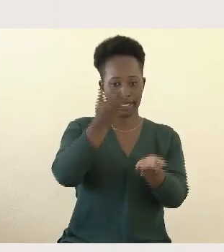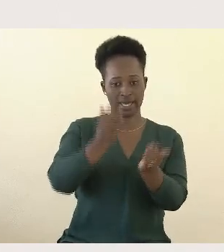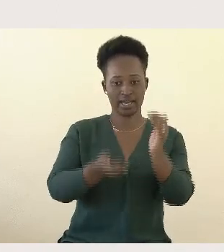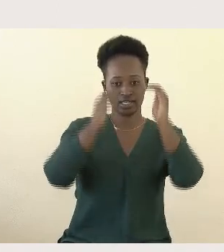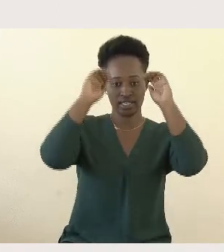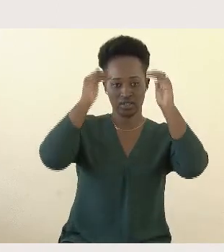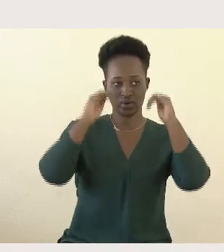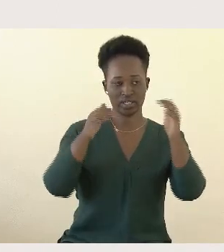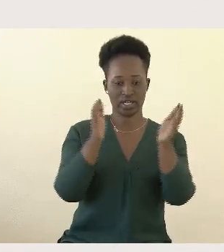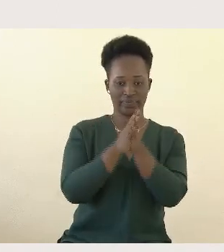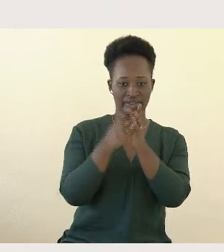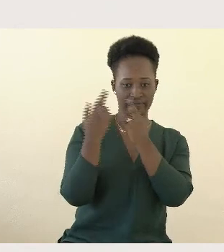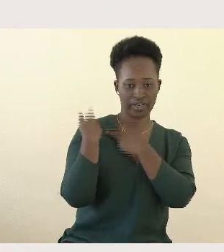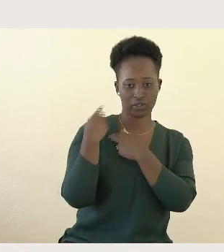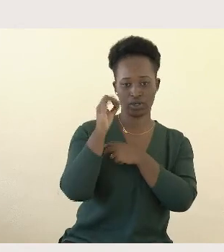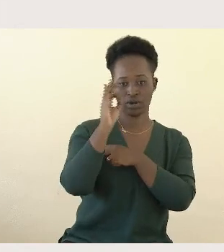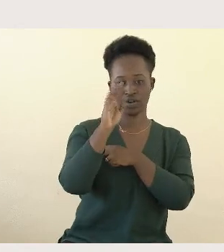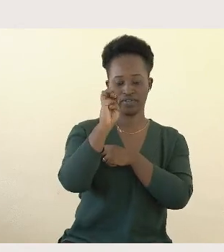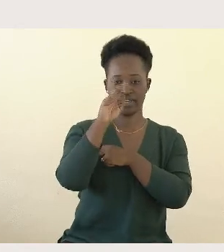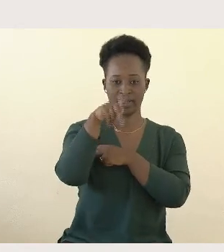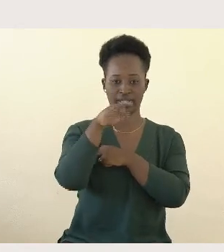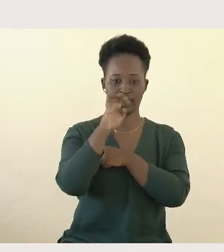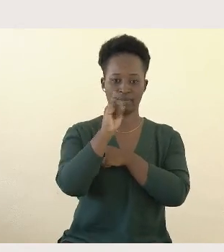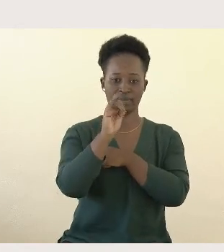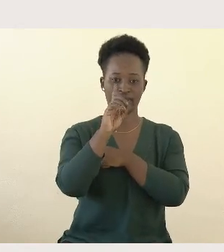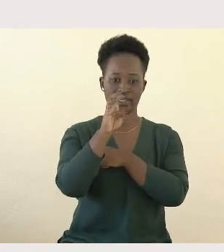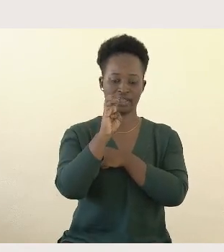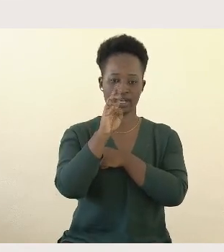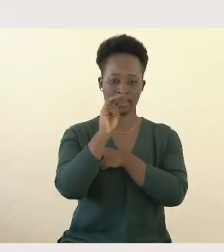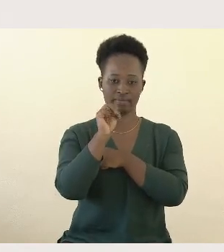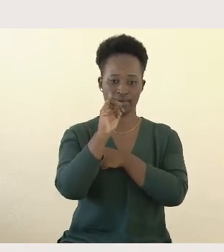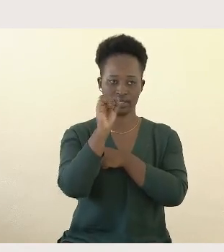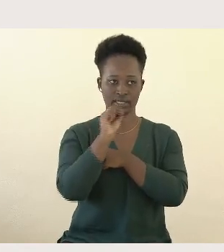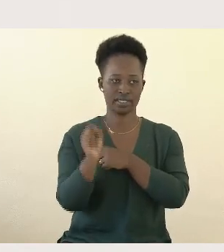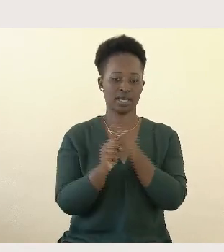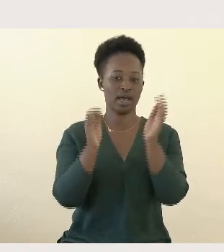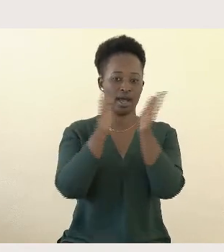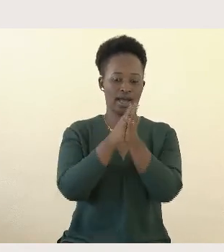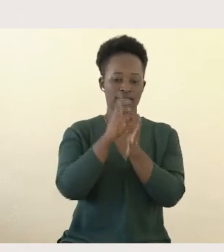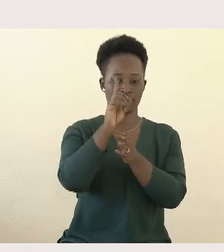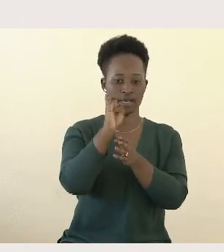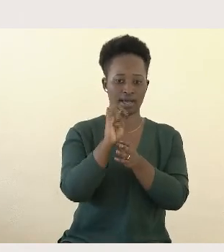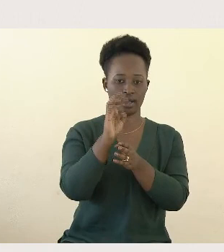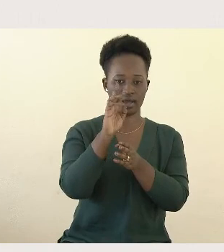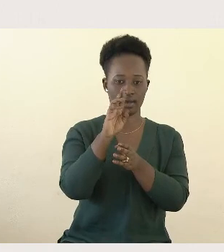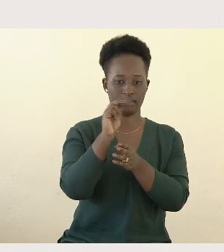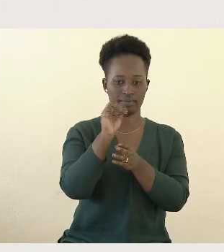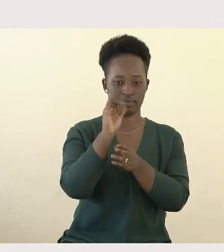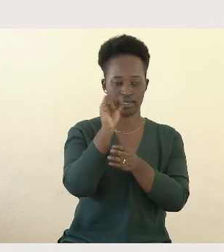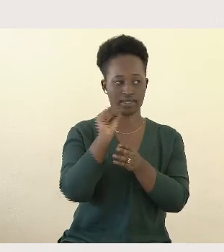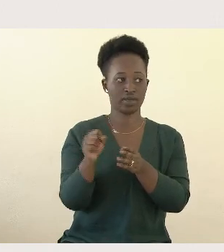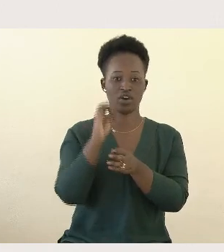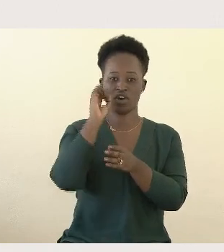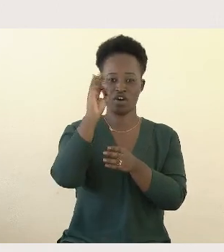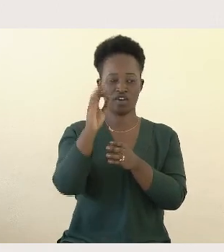structure and functions of the epidermis and the dermis of the skin. We have the last one.